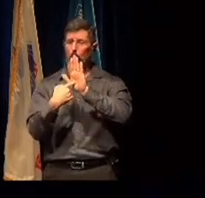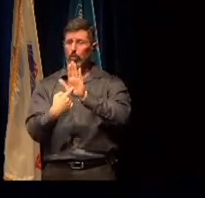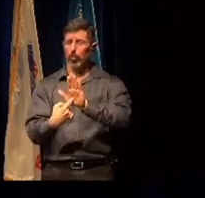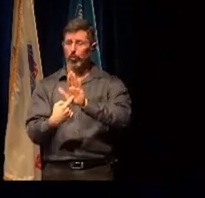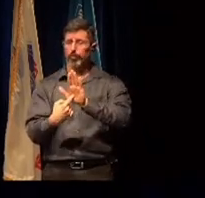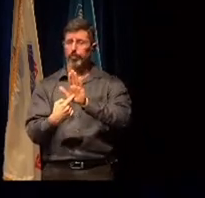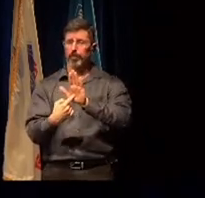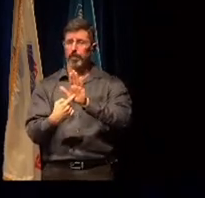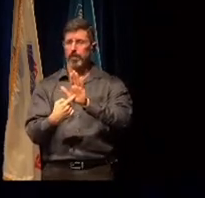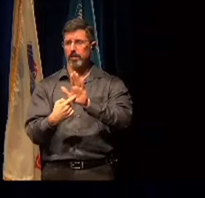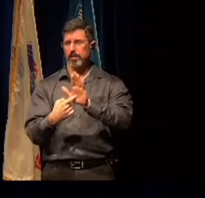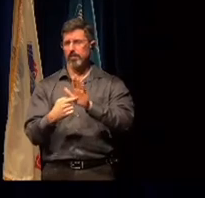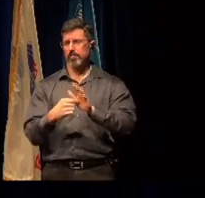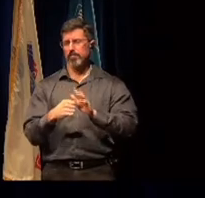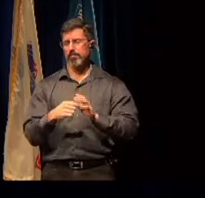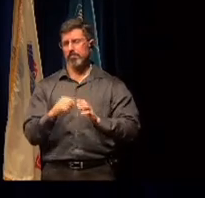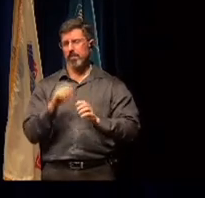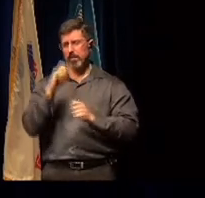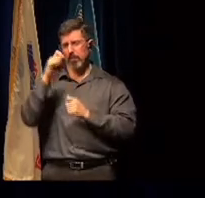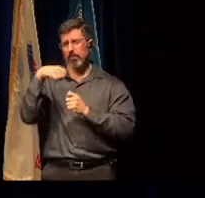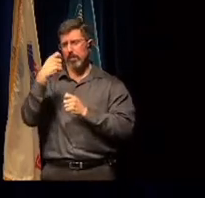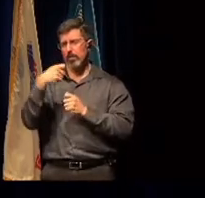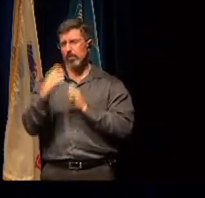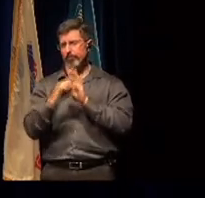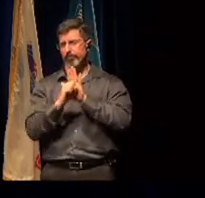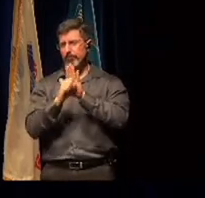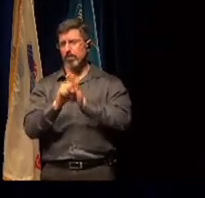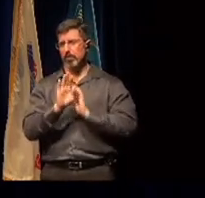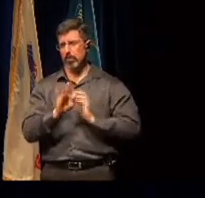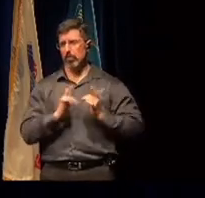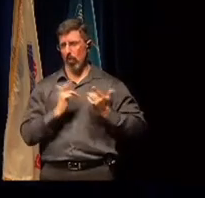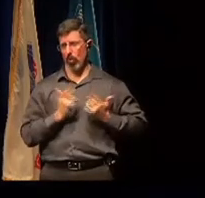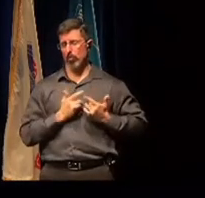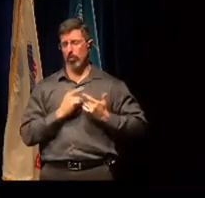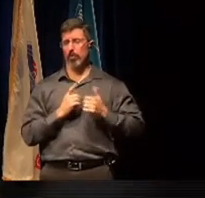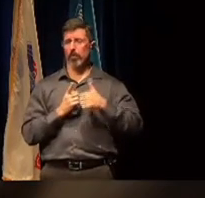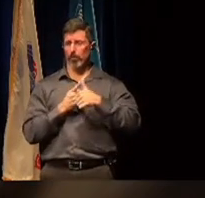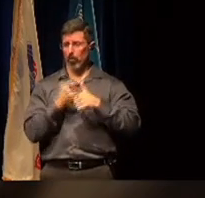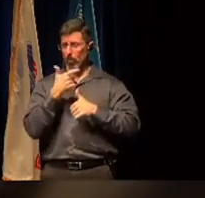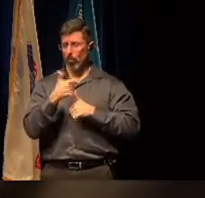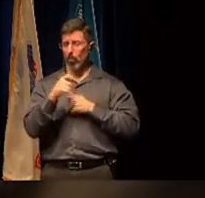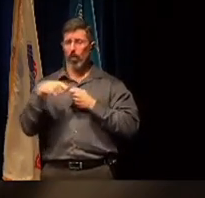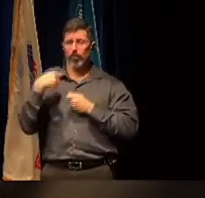his heart. So watch this video and then I'll come and pray.